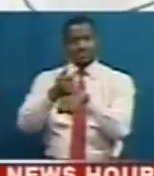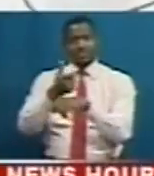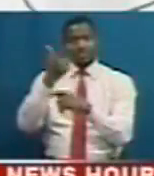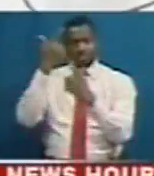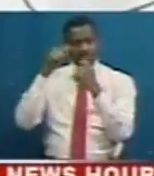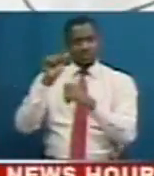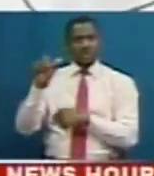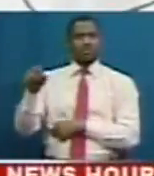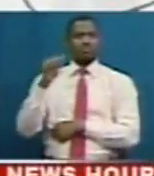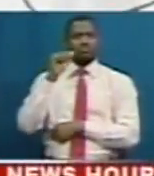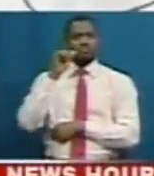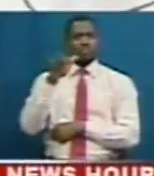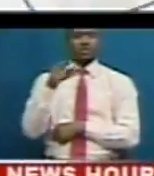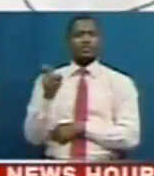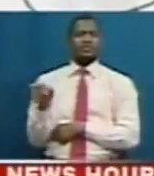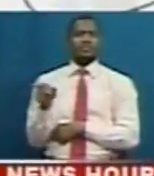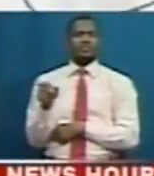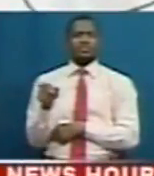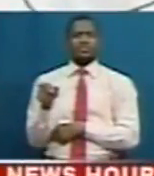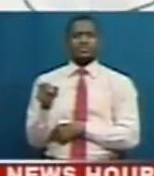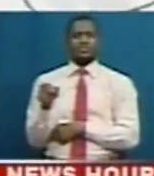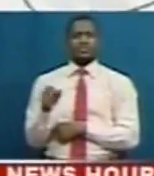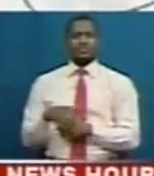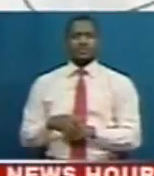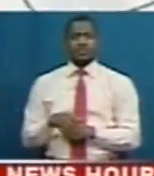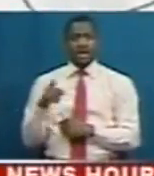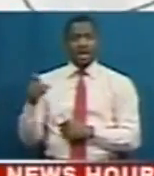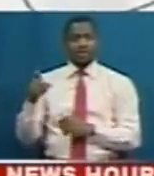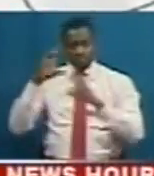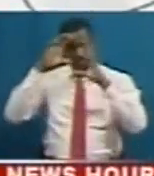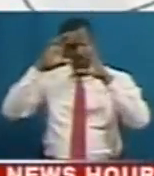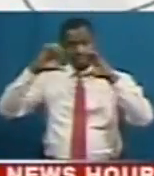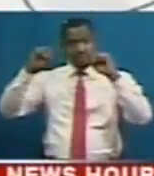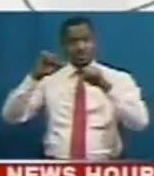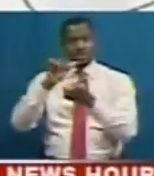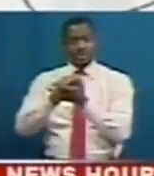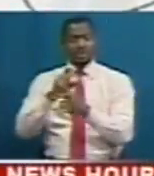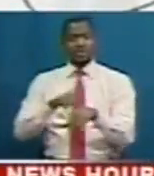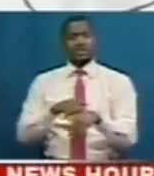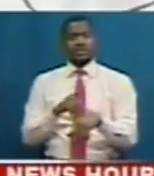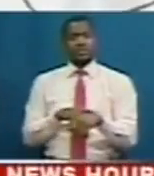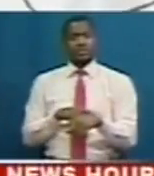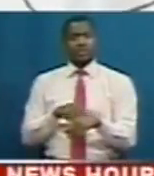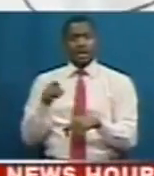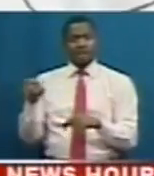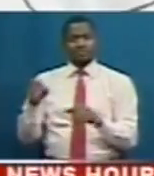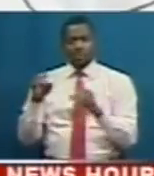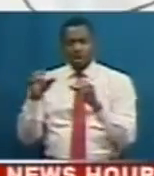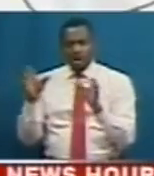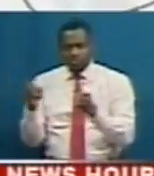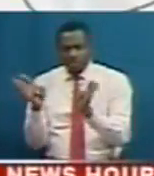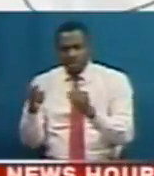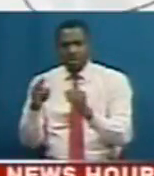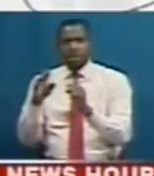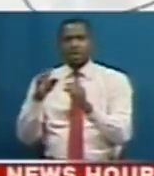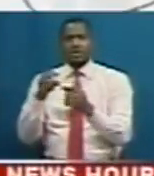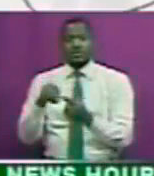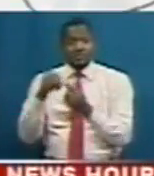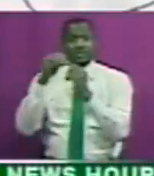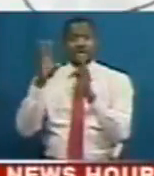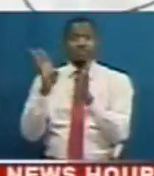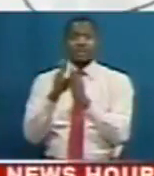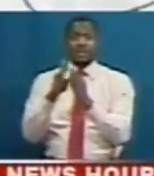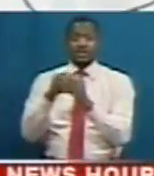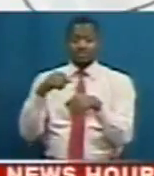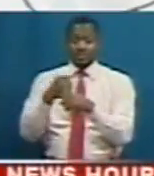the industriousness of Dr. Ocloo. She was the president at the time, and they organized a special, in fact, the very